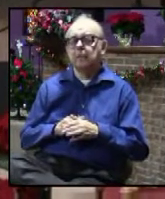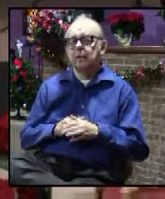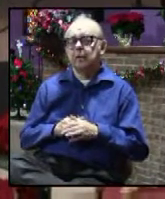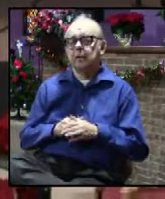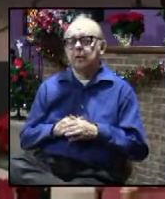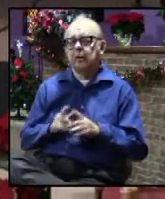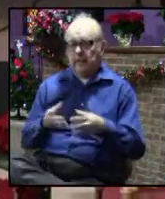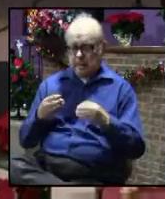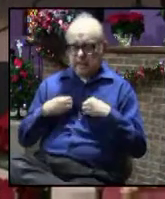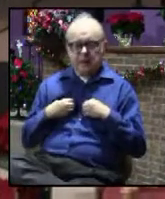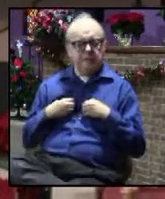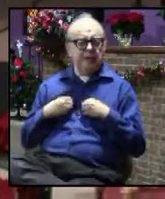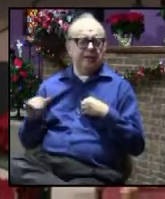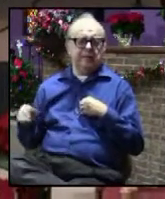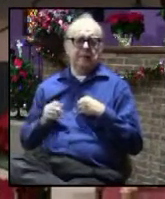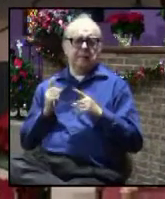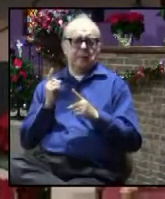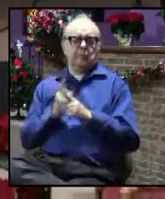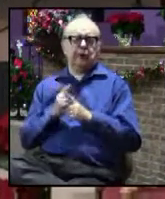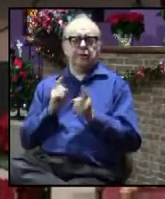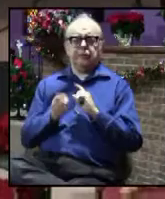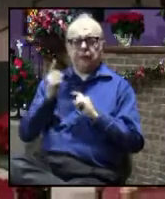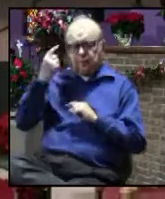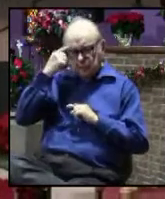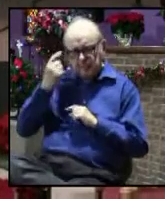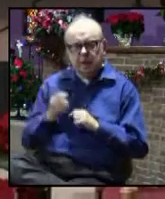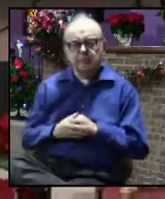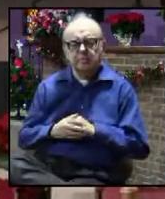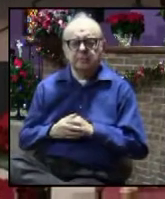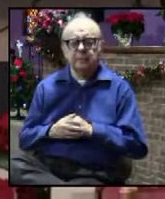But give me the same right to change yours.